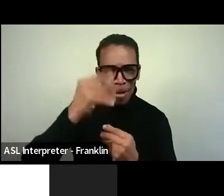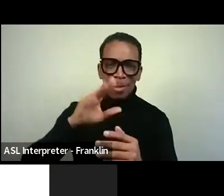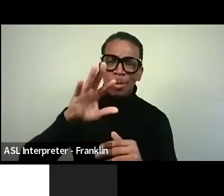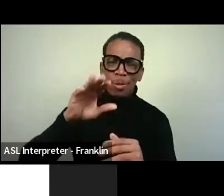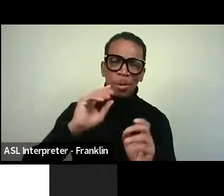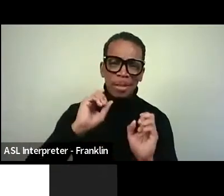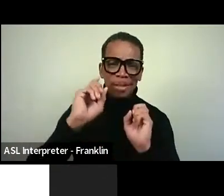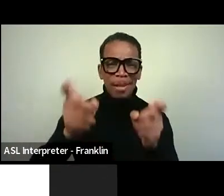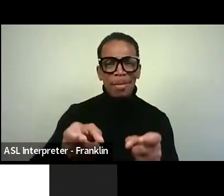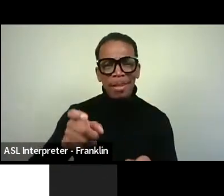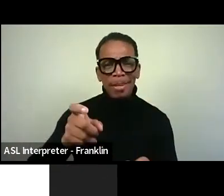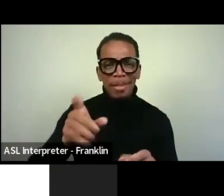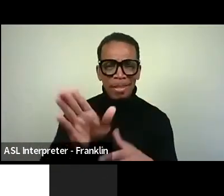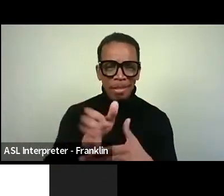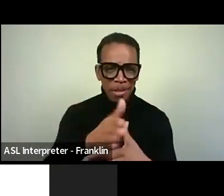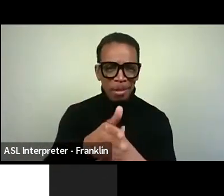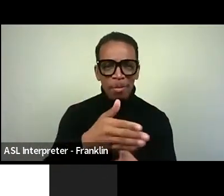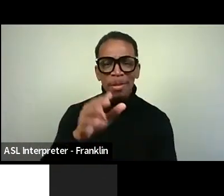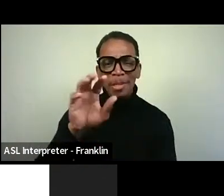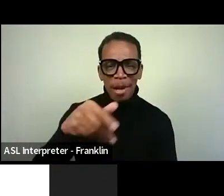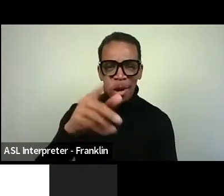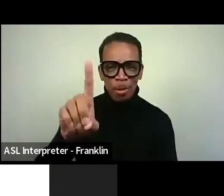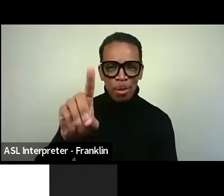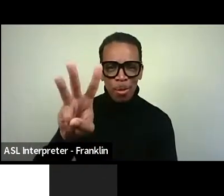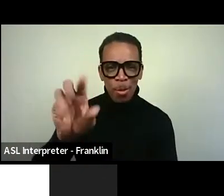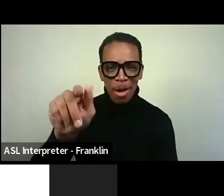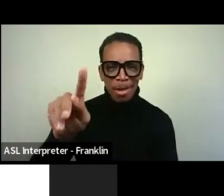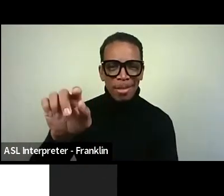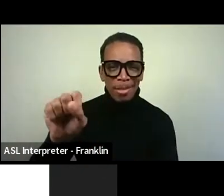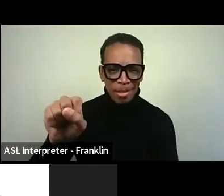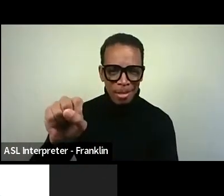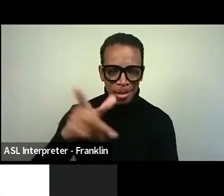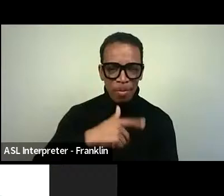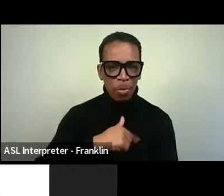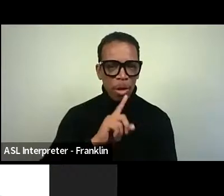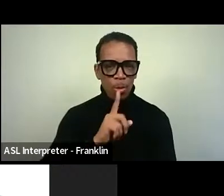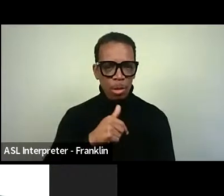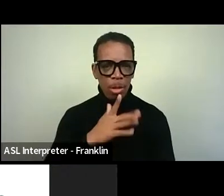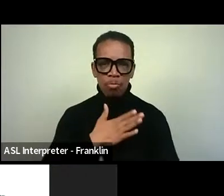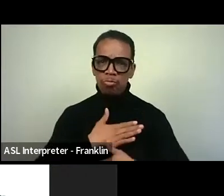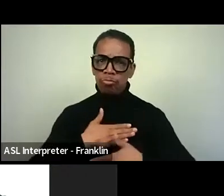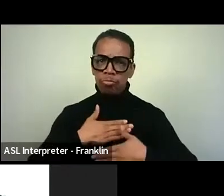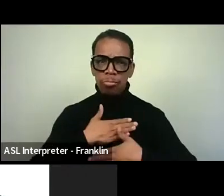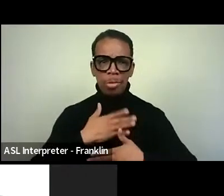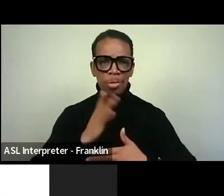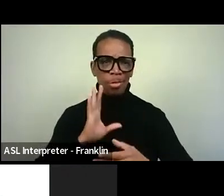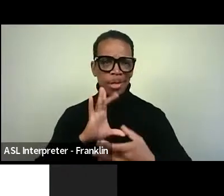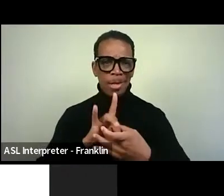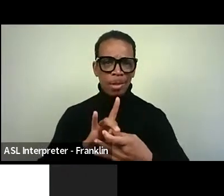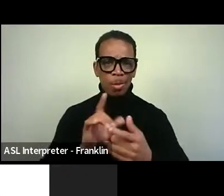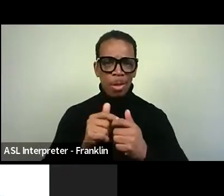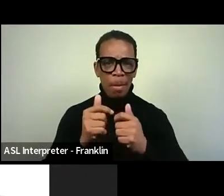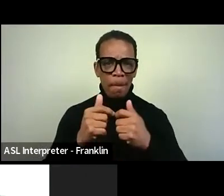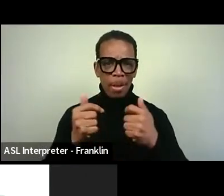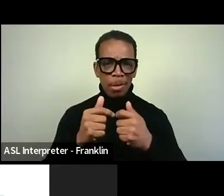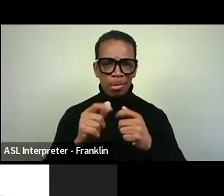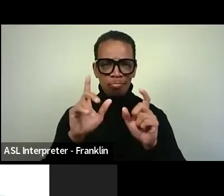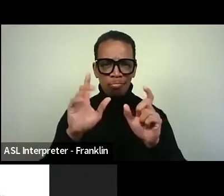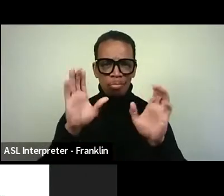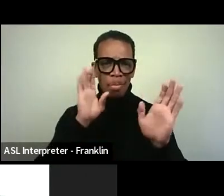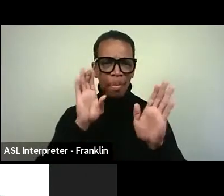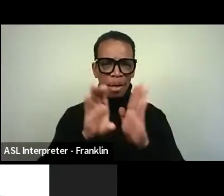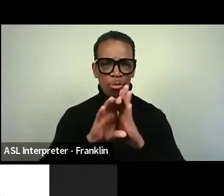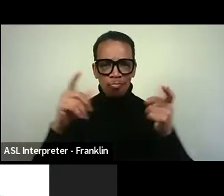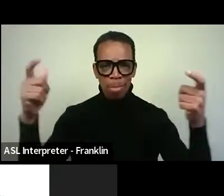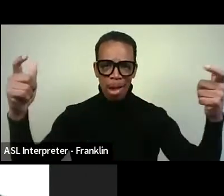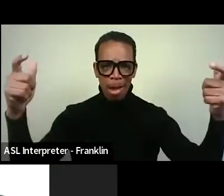I appreciate the fact that you're really kind of connecting all of this with kind of the bigger picture about what really needs